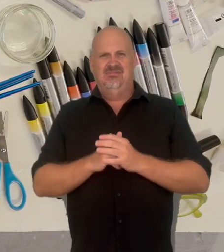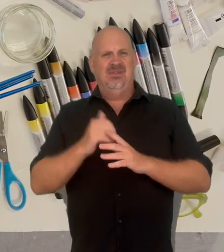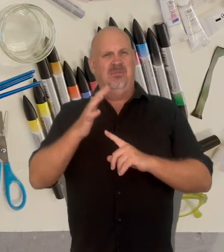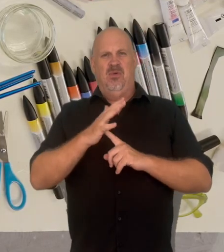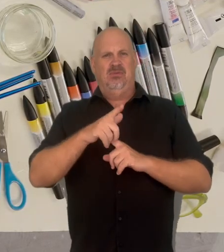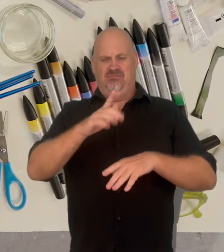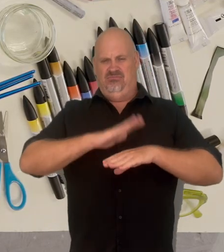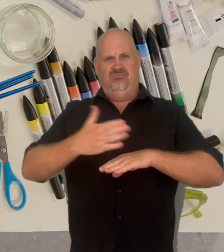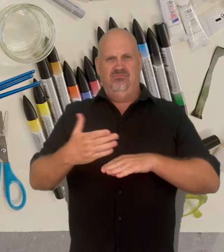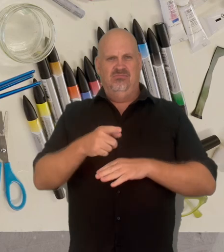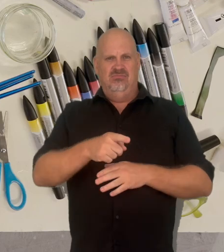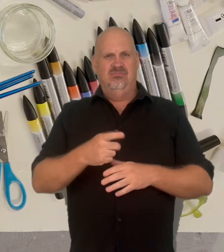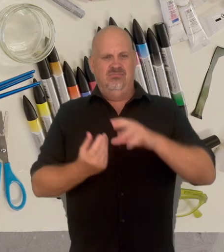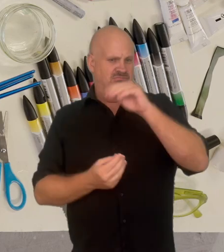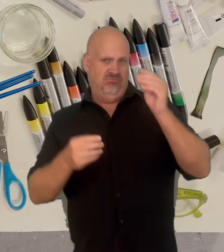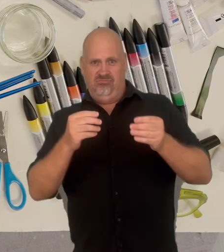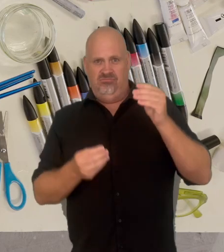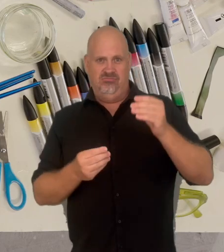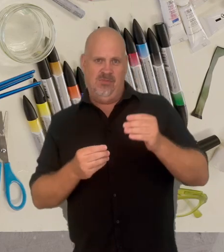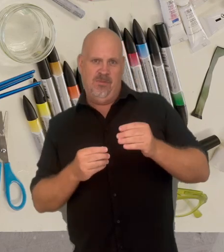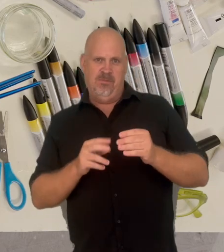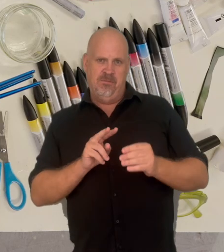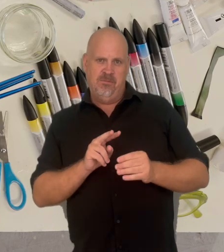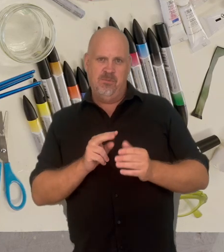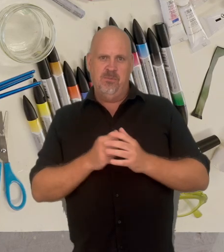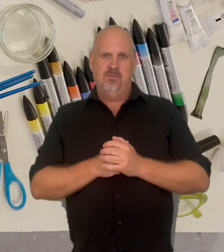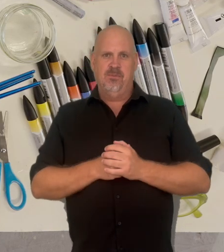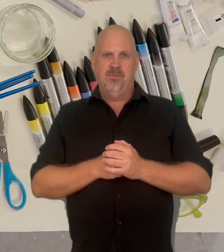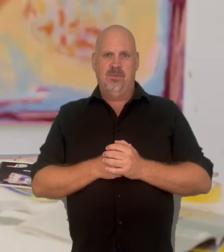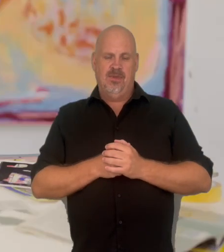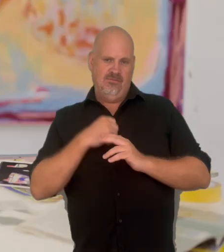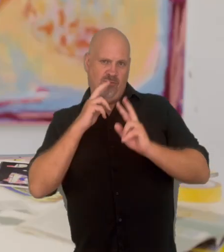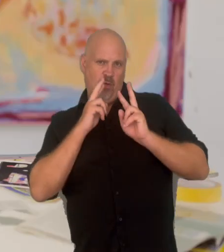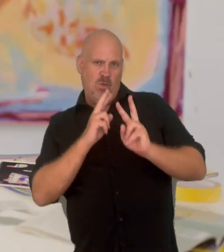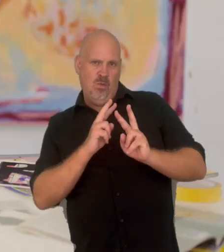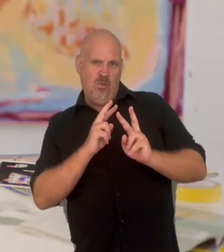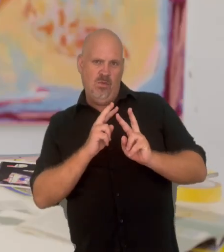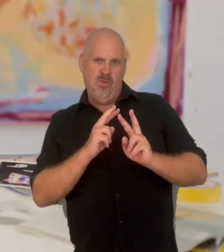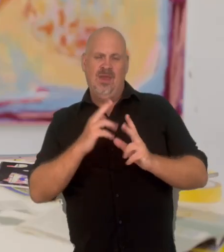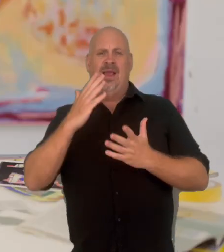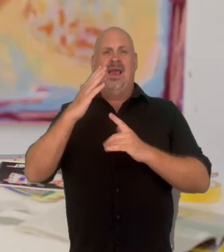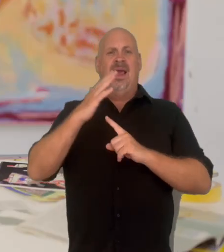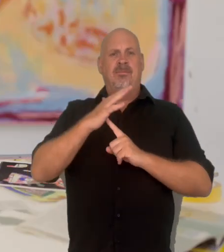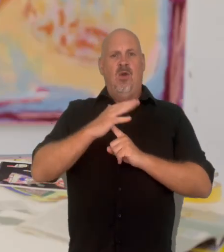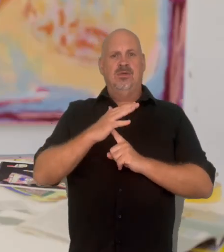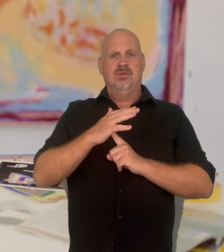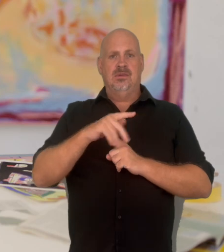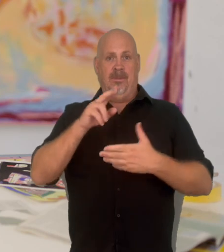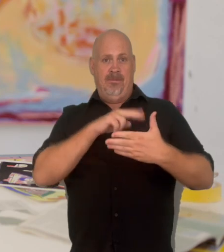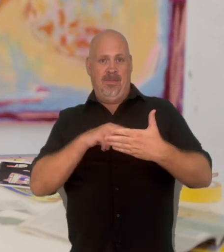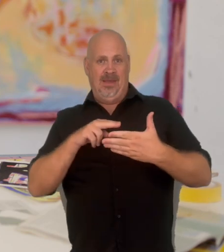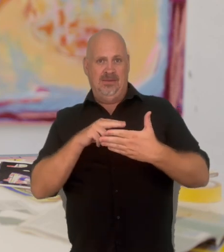So, let's see what I got, and spend some time just looking. Very important thing when I'm making paintings is just looking